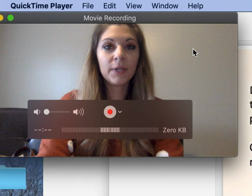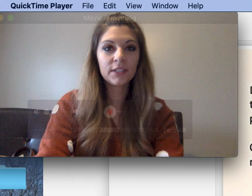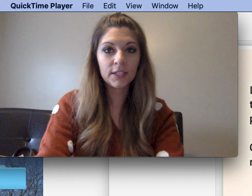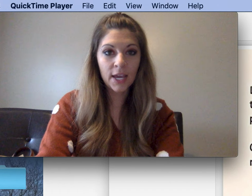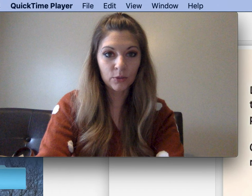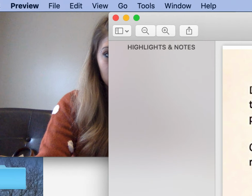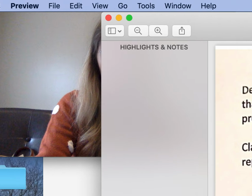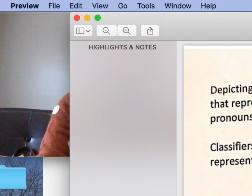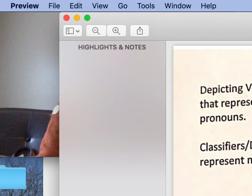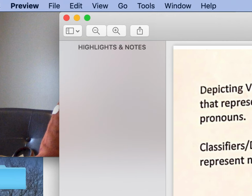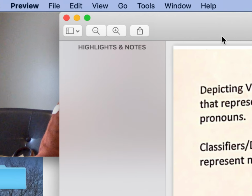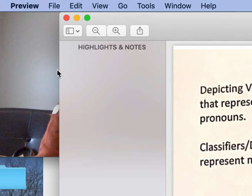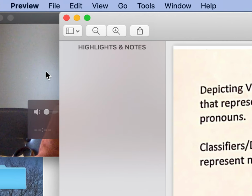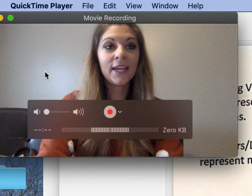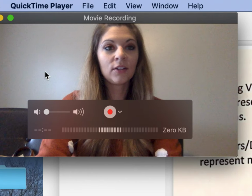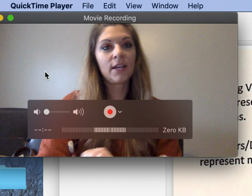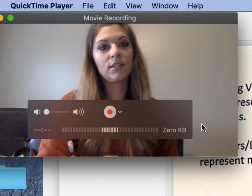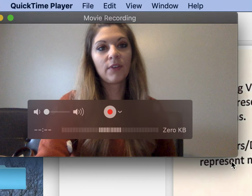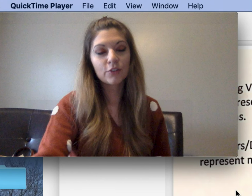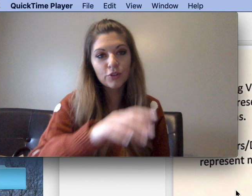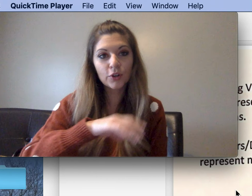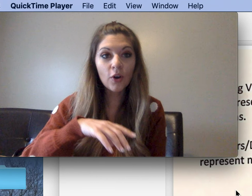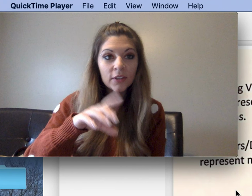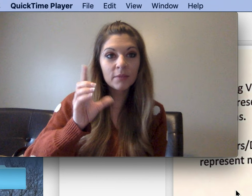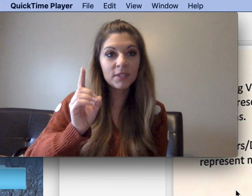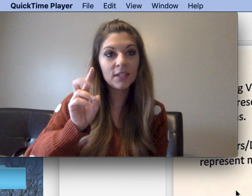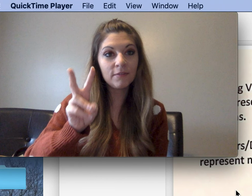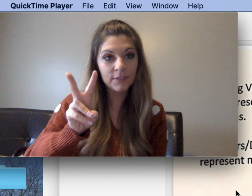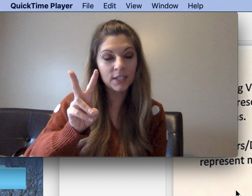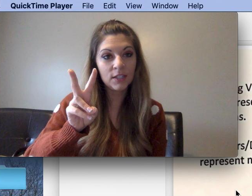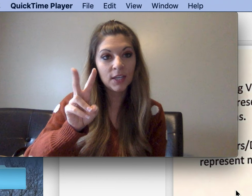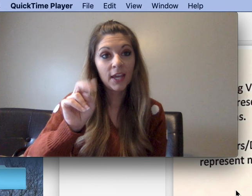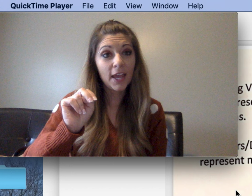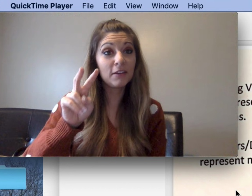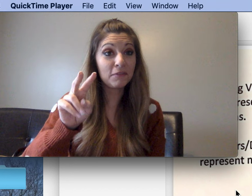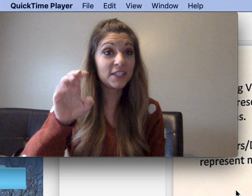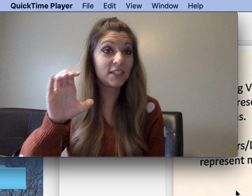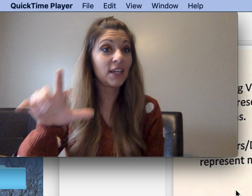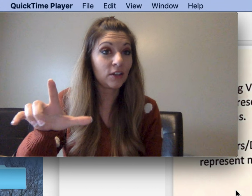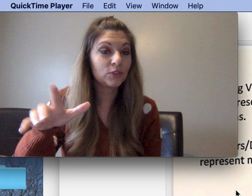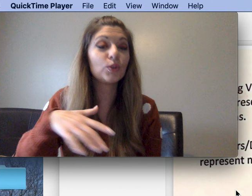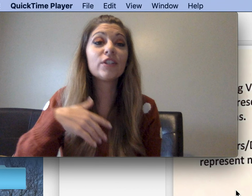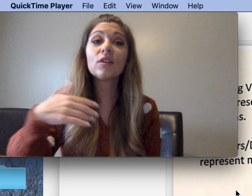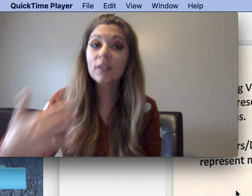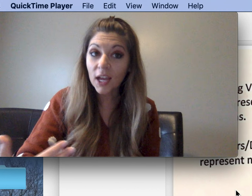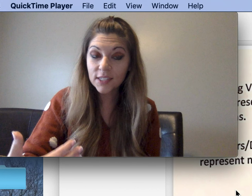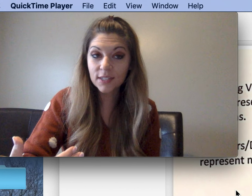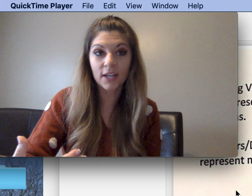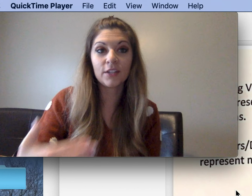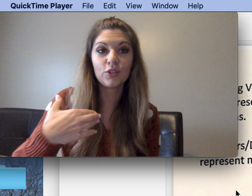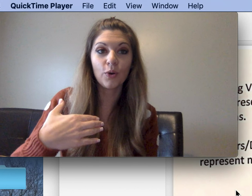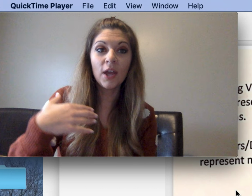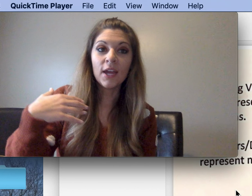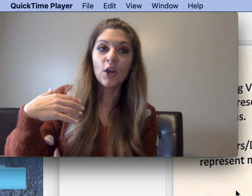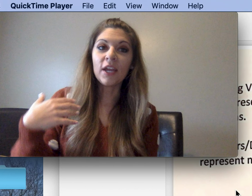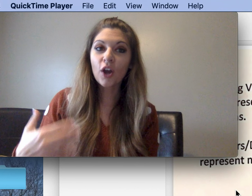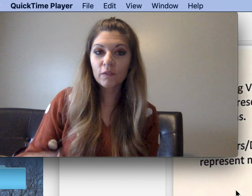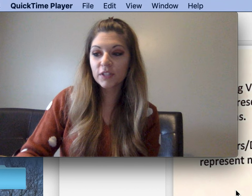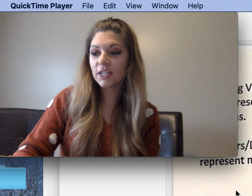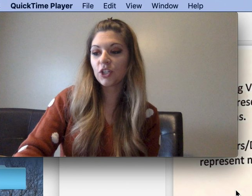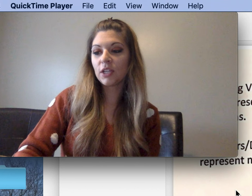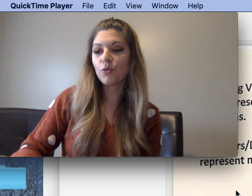and depicting nouns and classifiers. So they're calling them DV and VCLs, which is a lot to sign. So